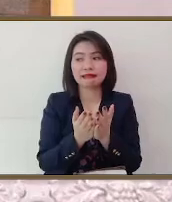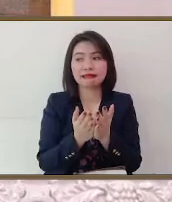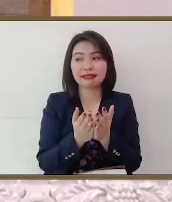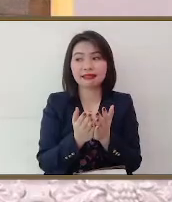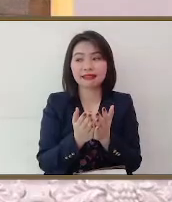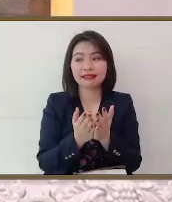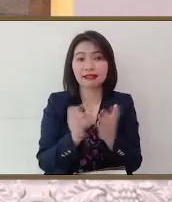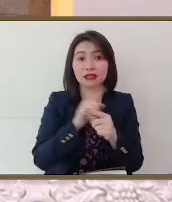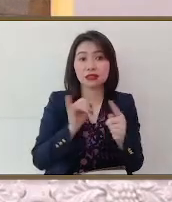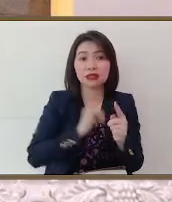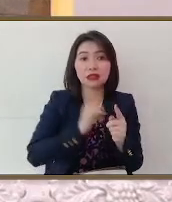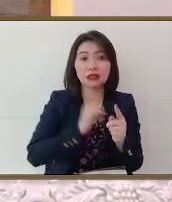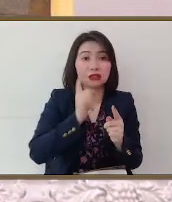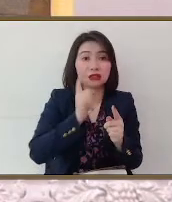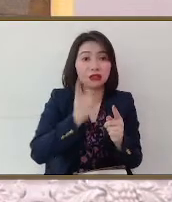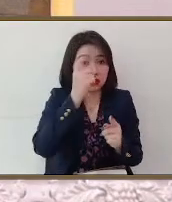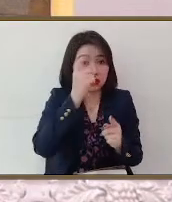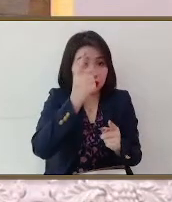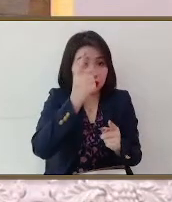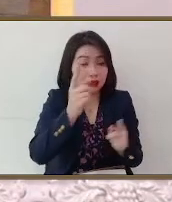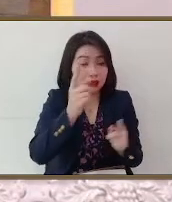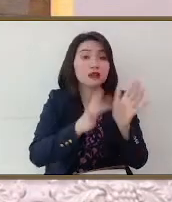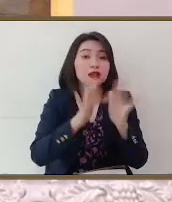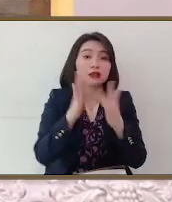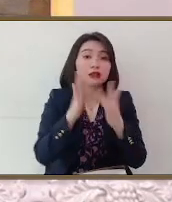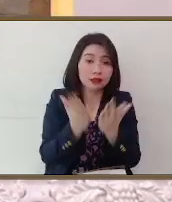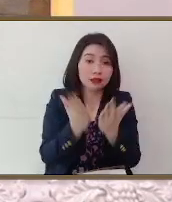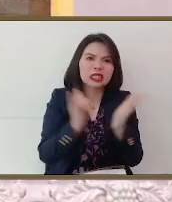I say interpretation, that is self-interpretation.